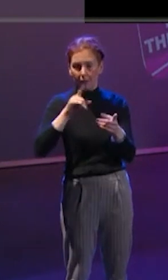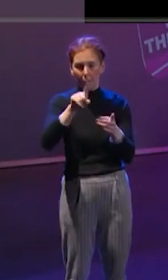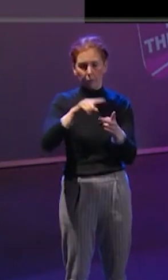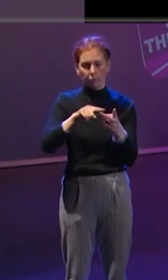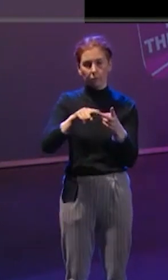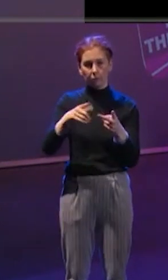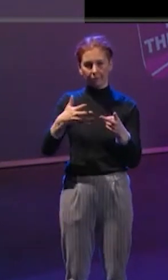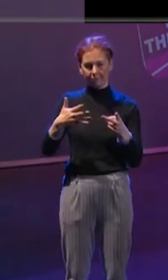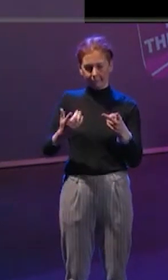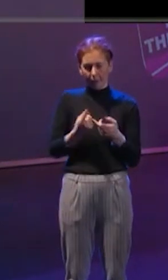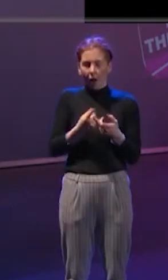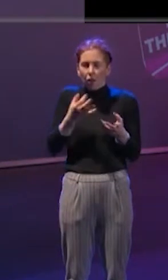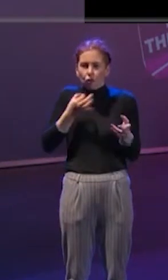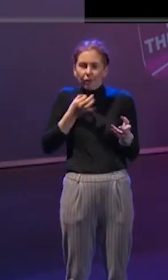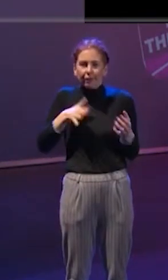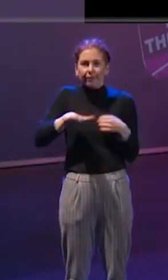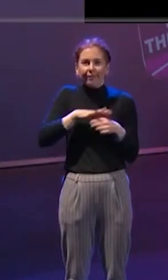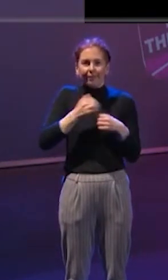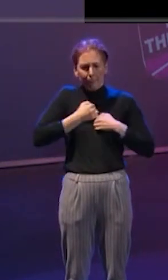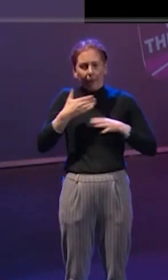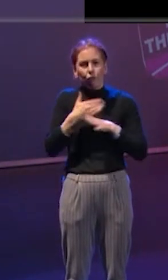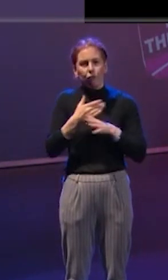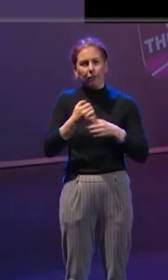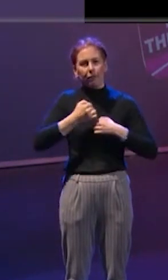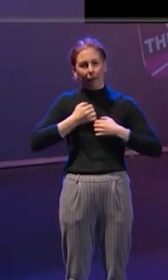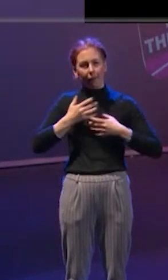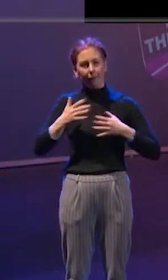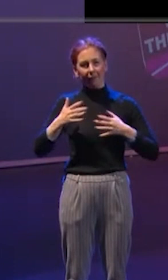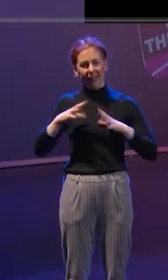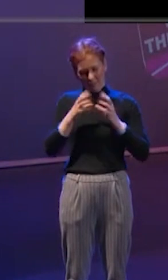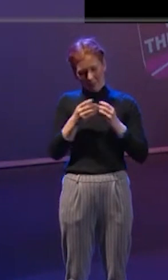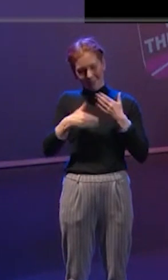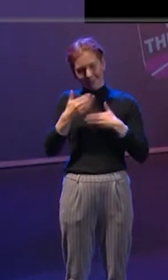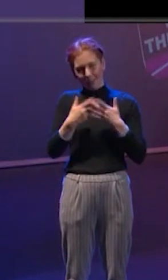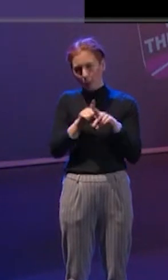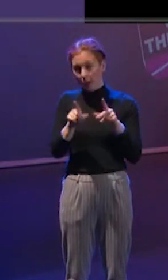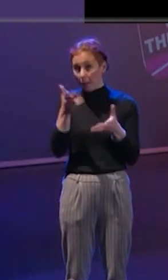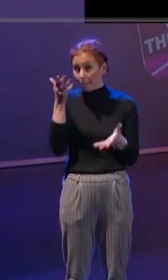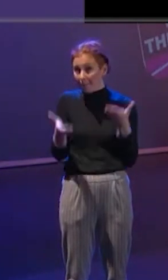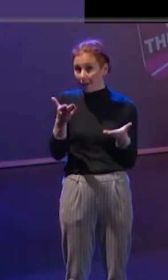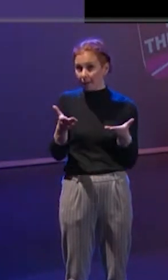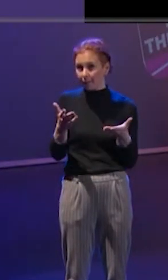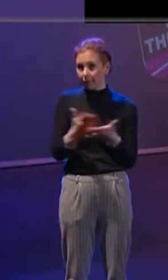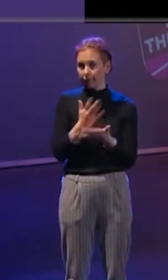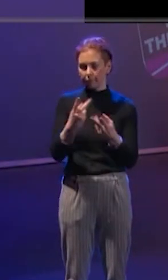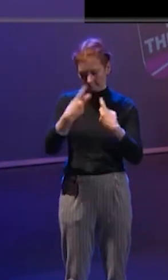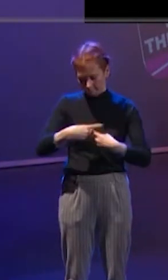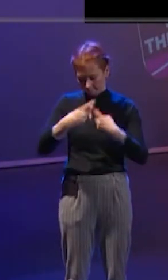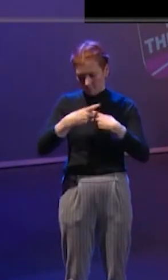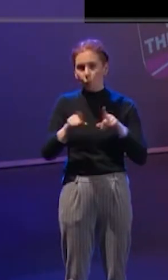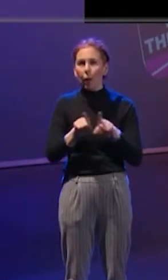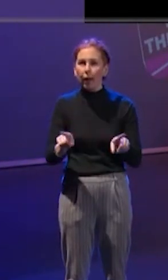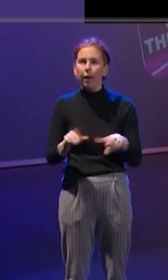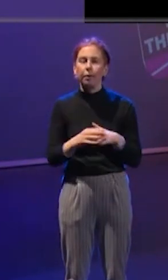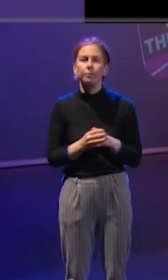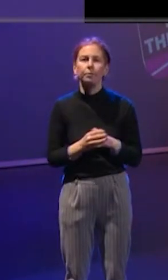risk on. There's a, you know, in your career, and it's really important to make sure that all of that is being paid attention to,